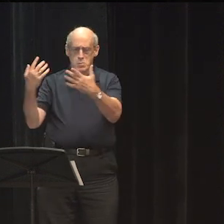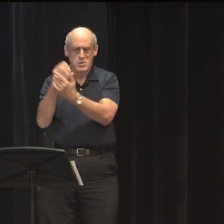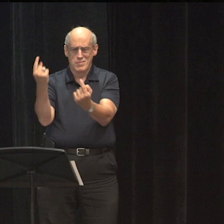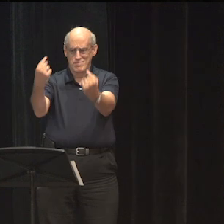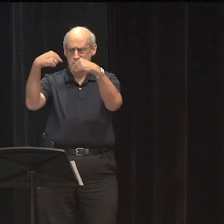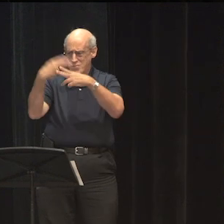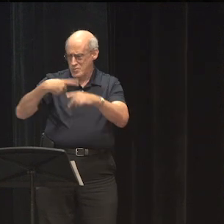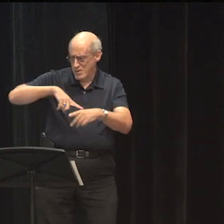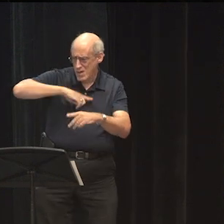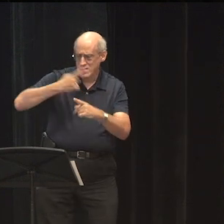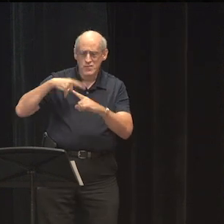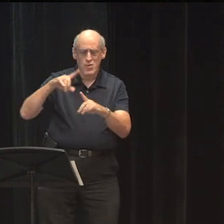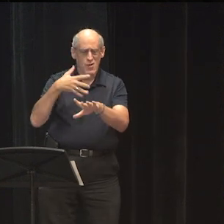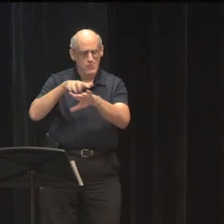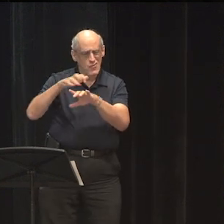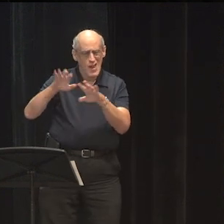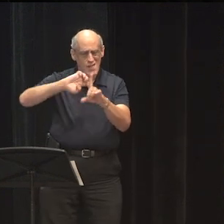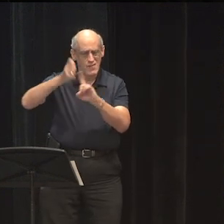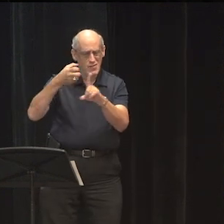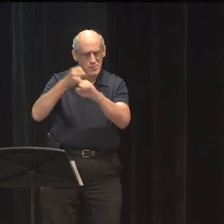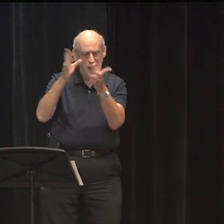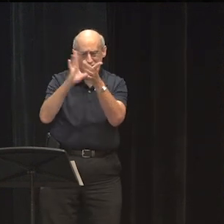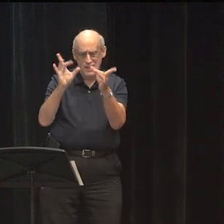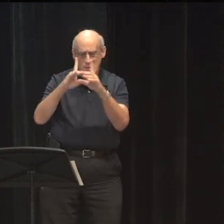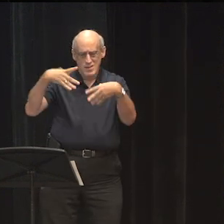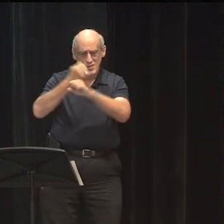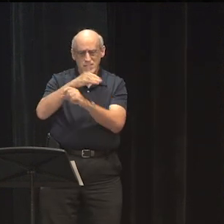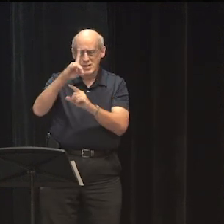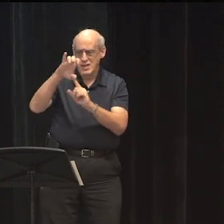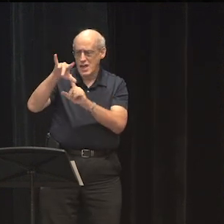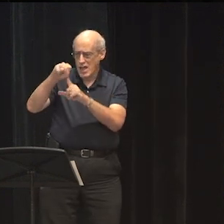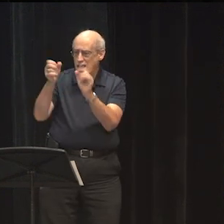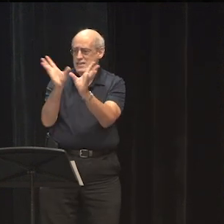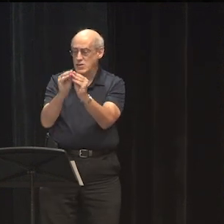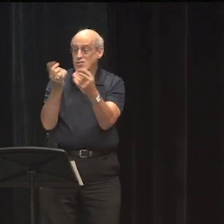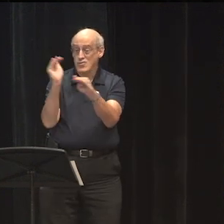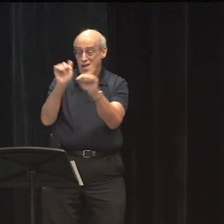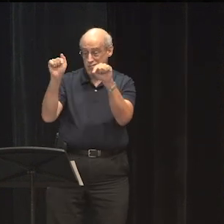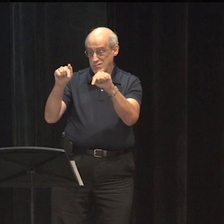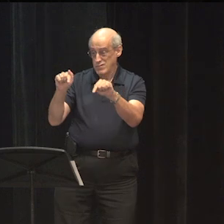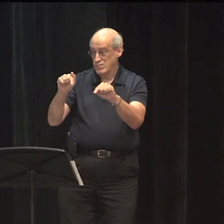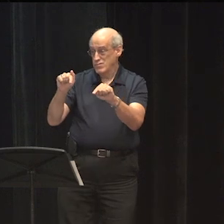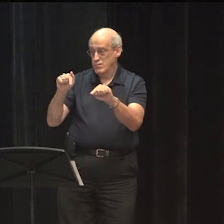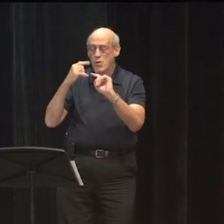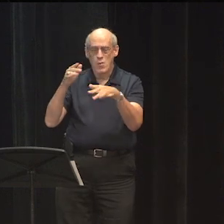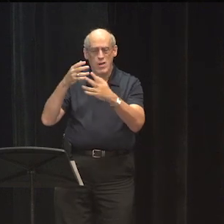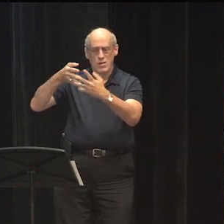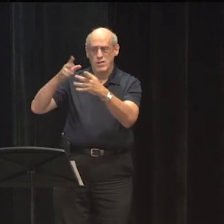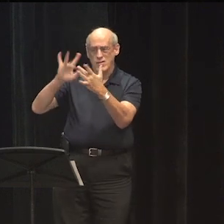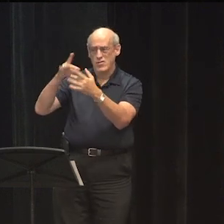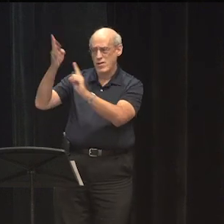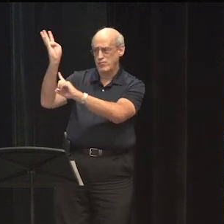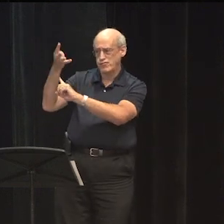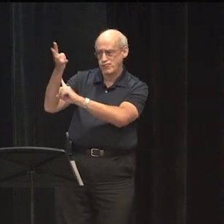join us for the DEIS public hearing. Tonight's public hearing is being live streamed